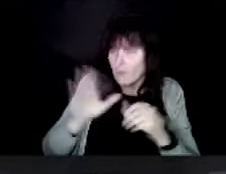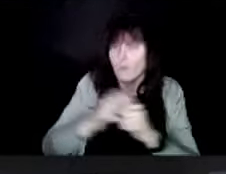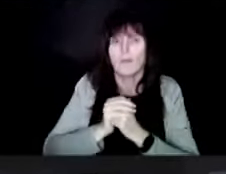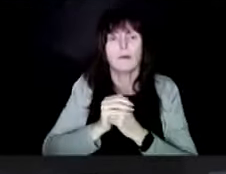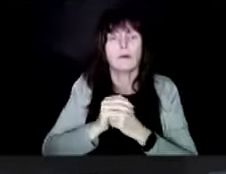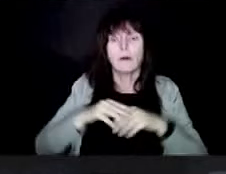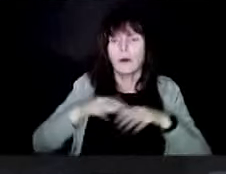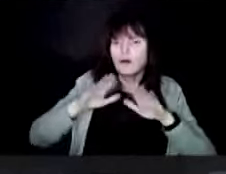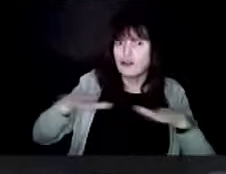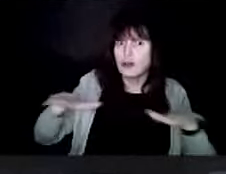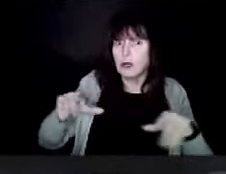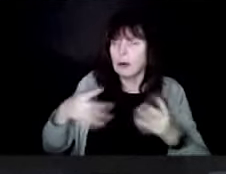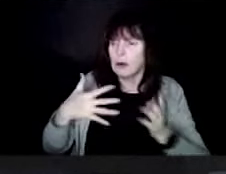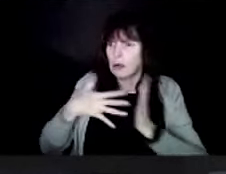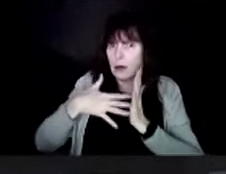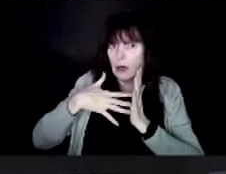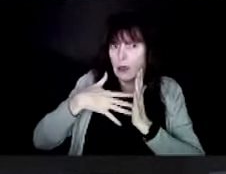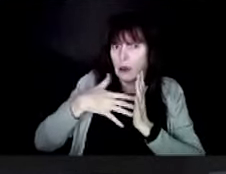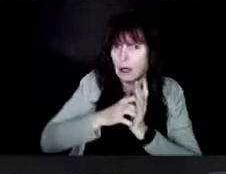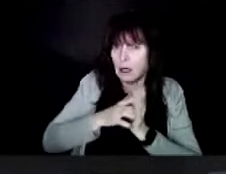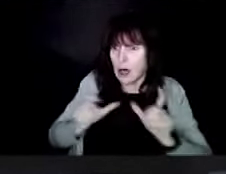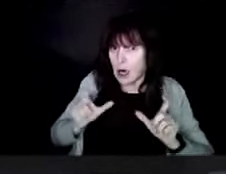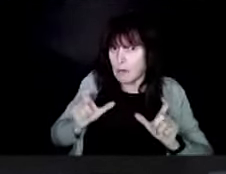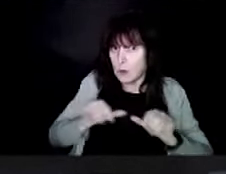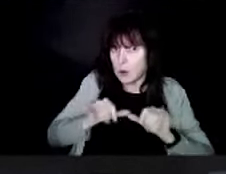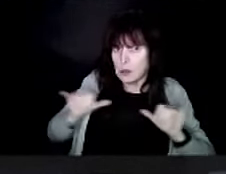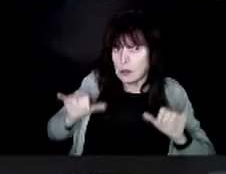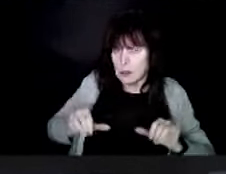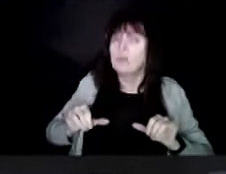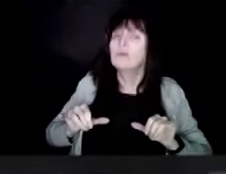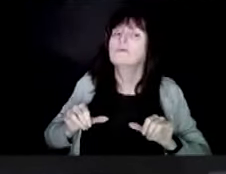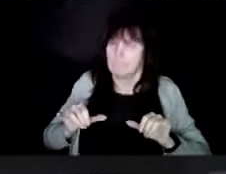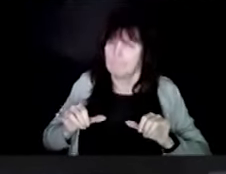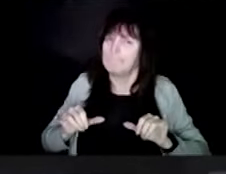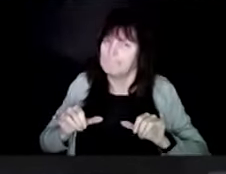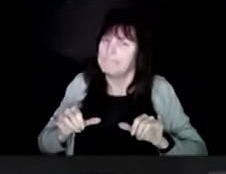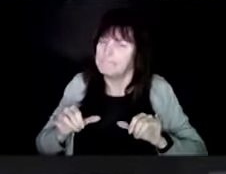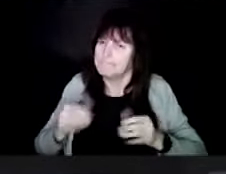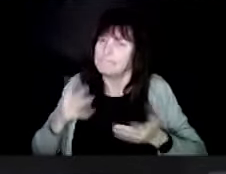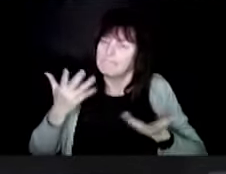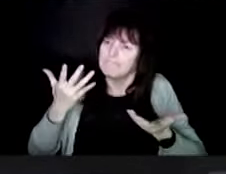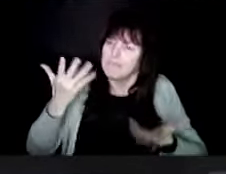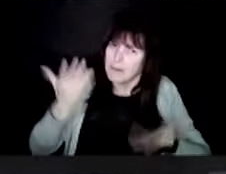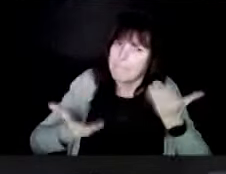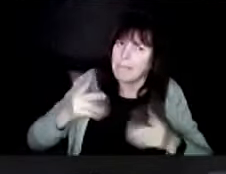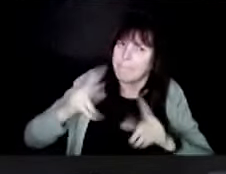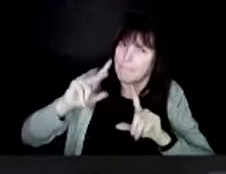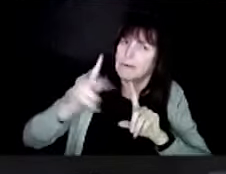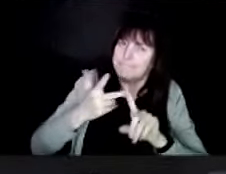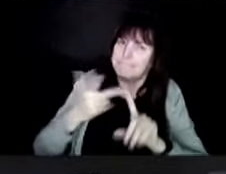do believe the subsequent doses would be beneficial. And they should seek guidance from their healthcare provider